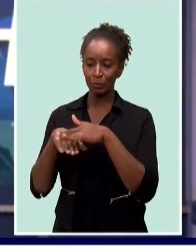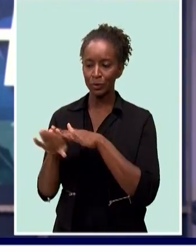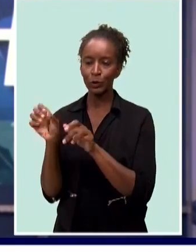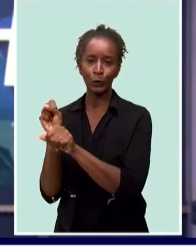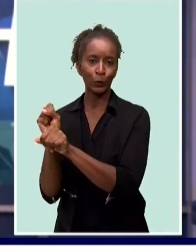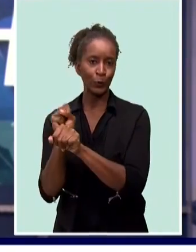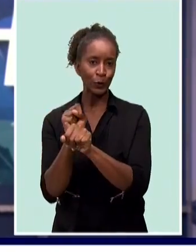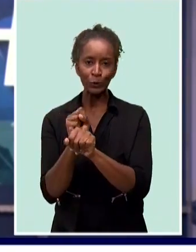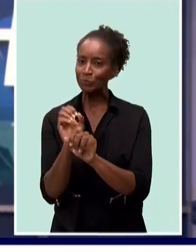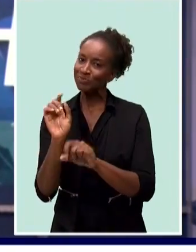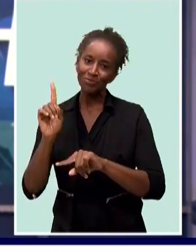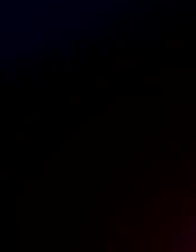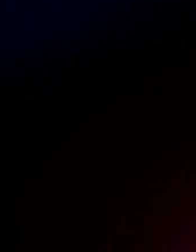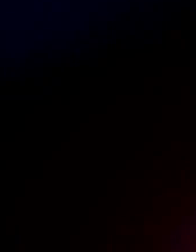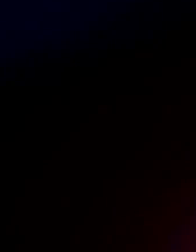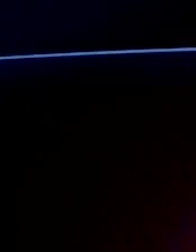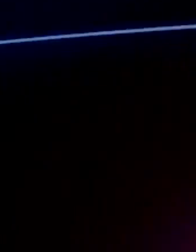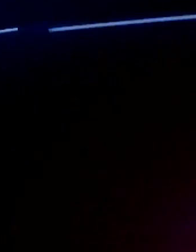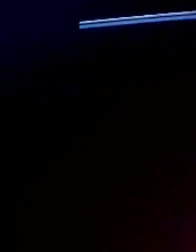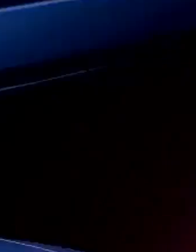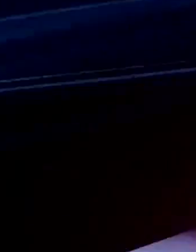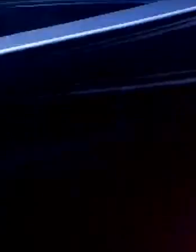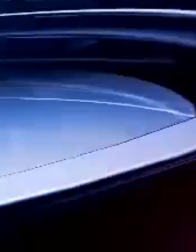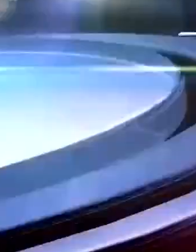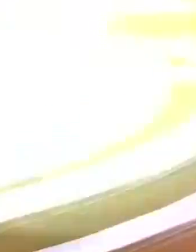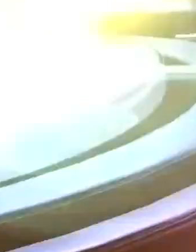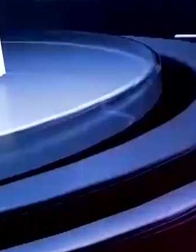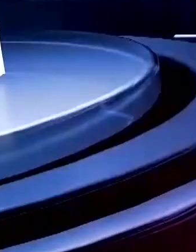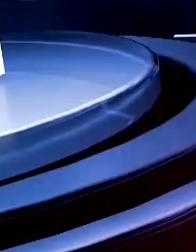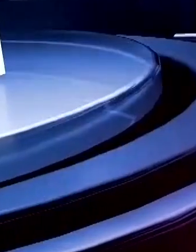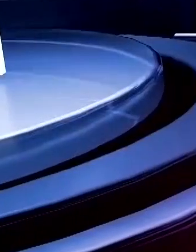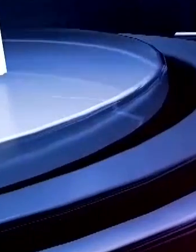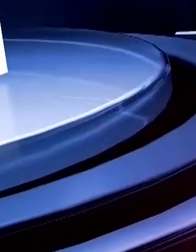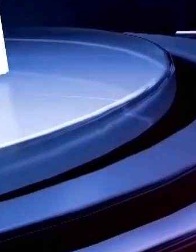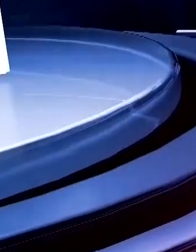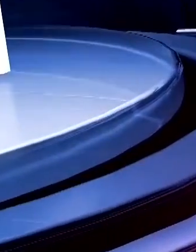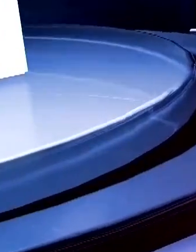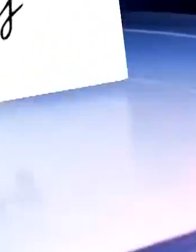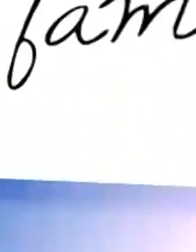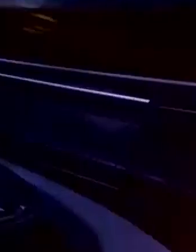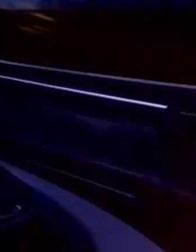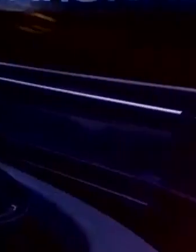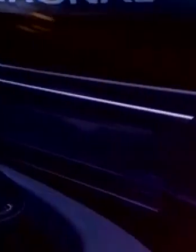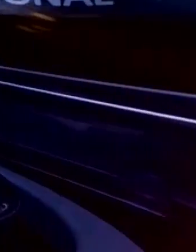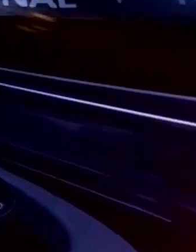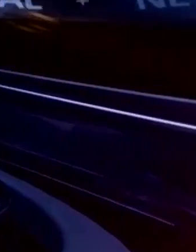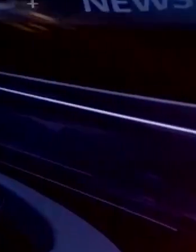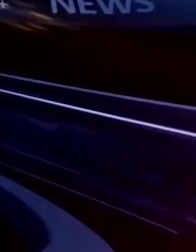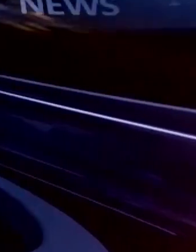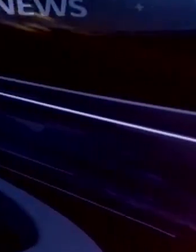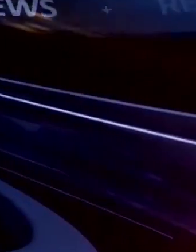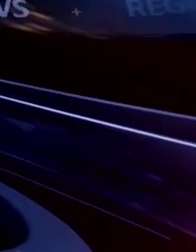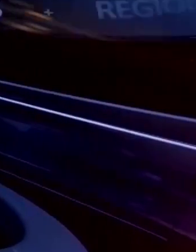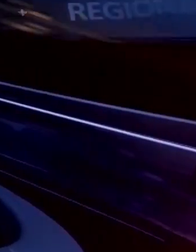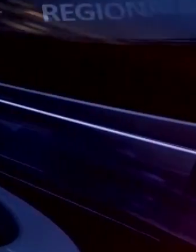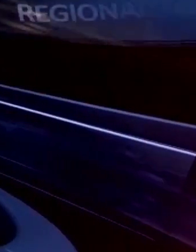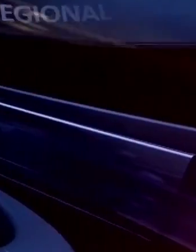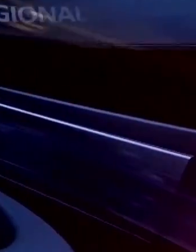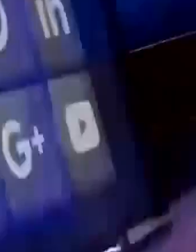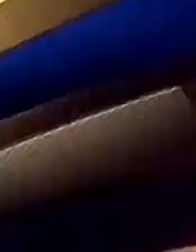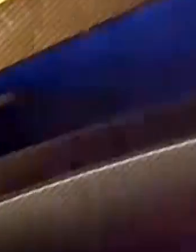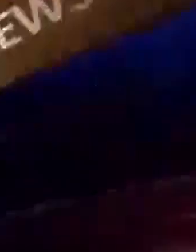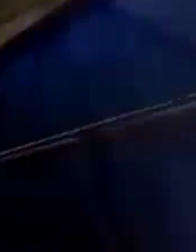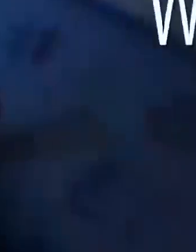has been arrested. What's Trending is brought to you by Trident Insurance. We treat you like